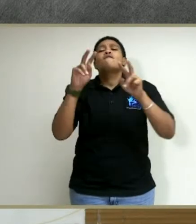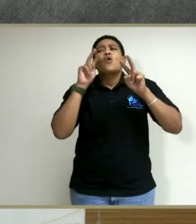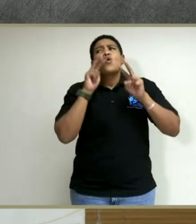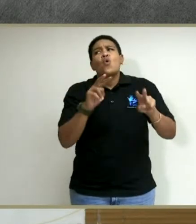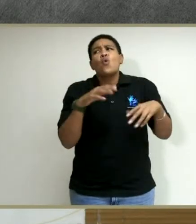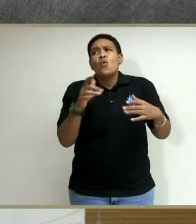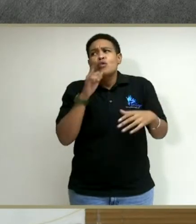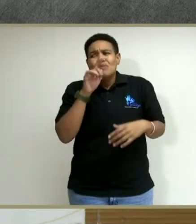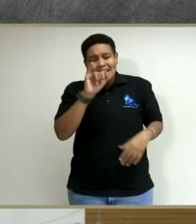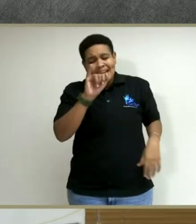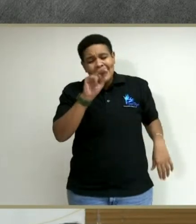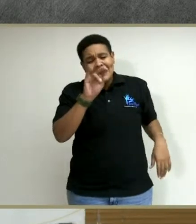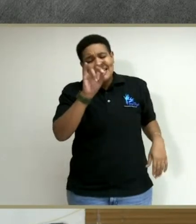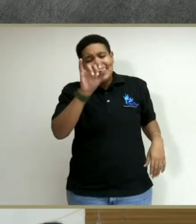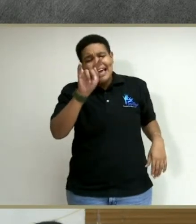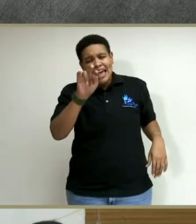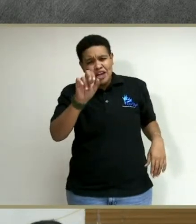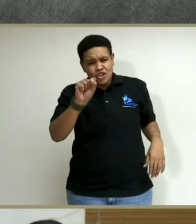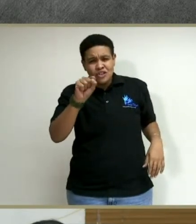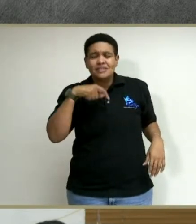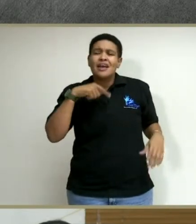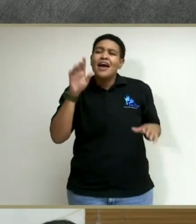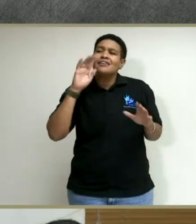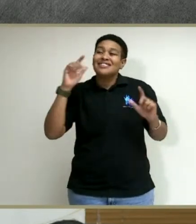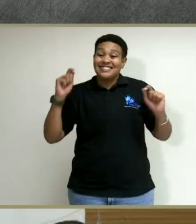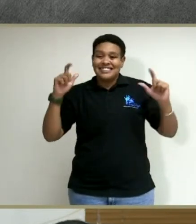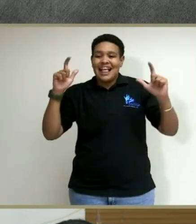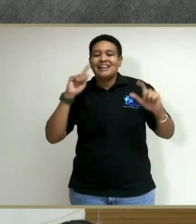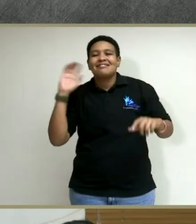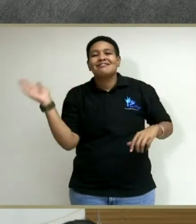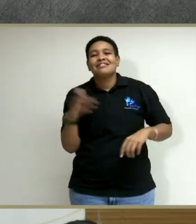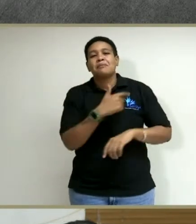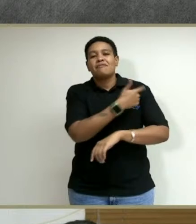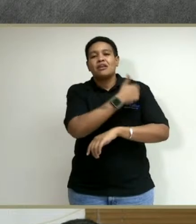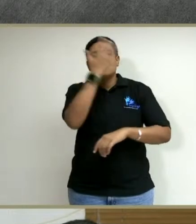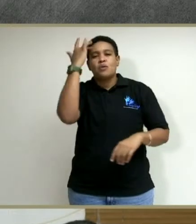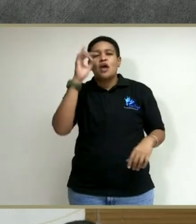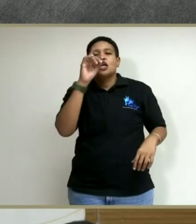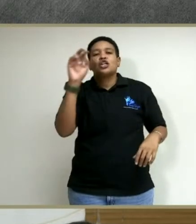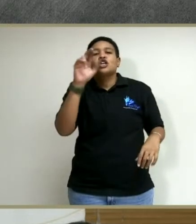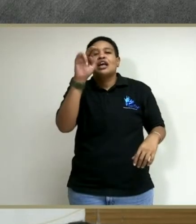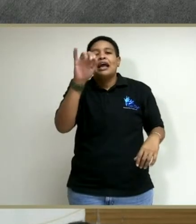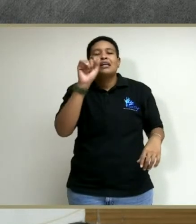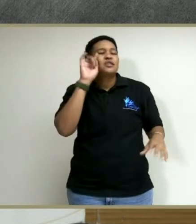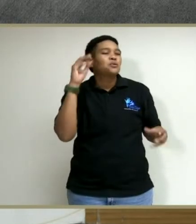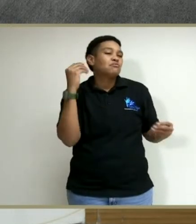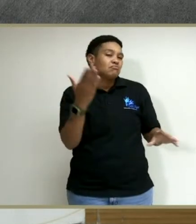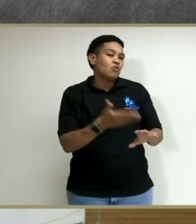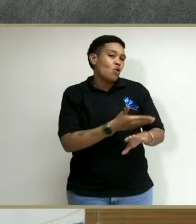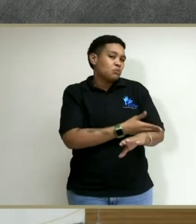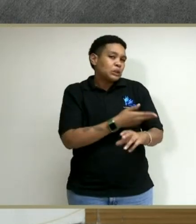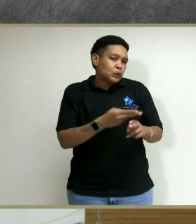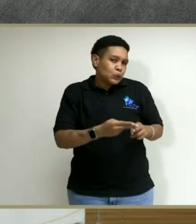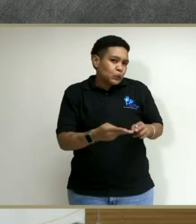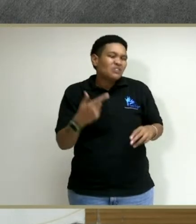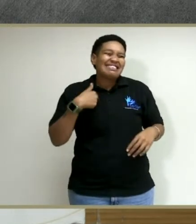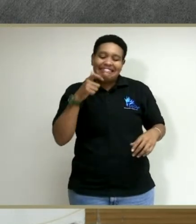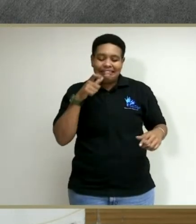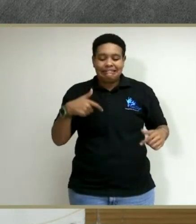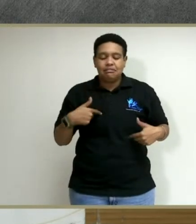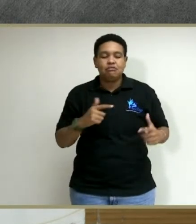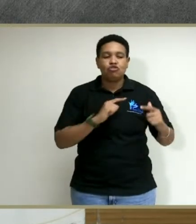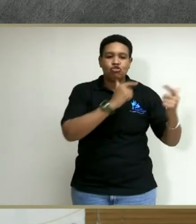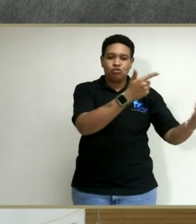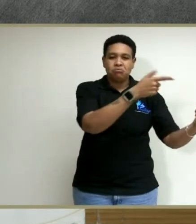the indicators, and I skipped out the slide on vaccination because Dr. Ennis is going to give us an update on the vaccination. But